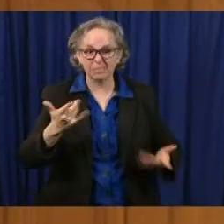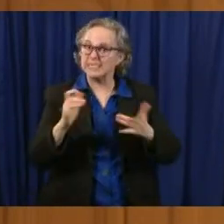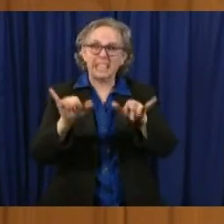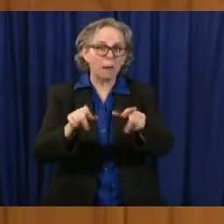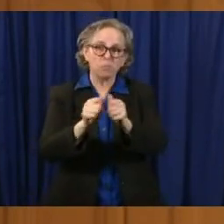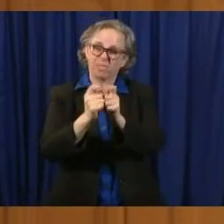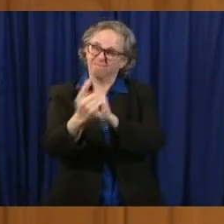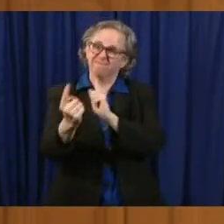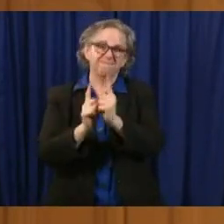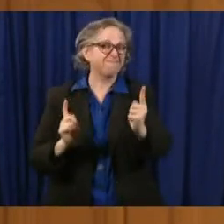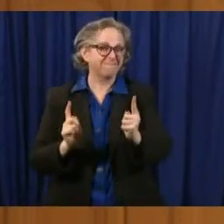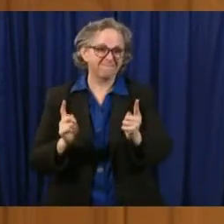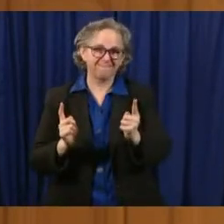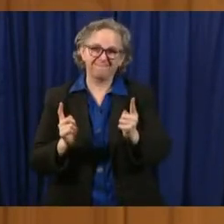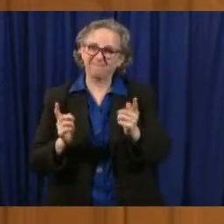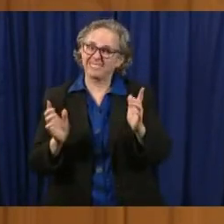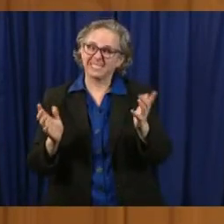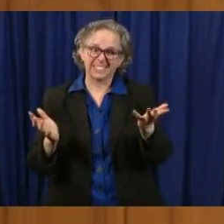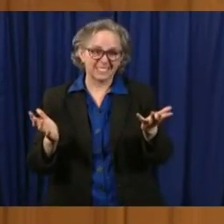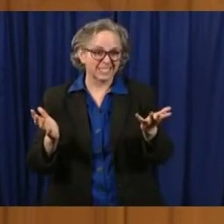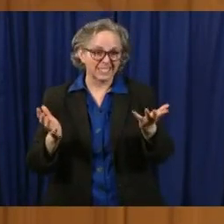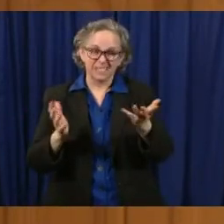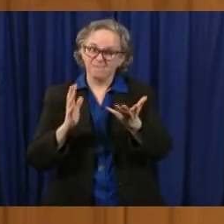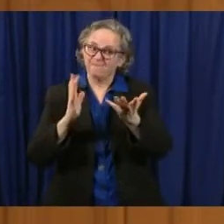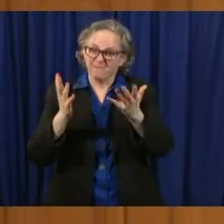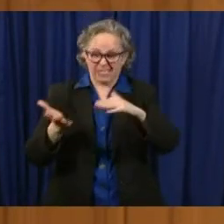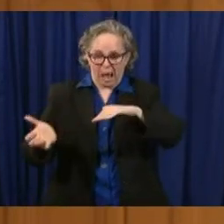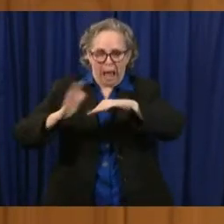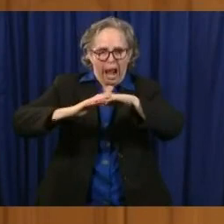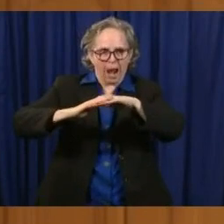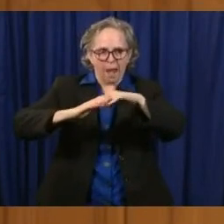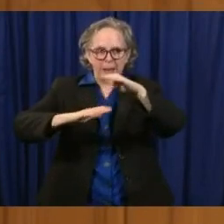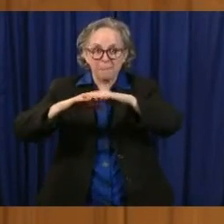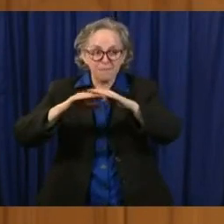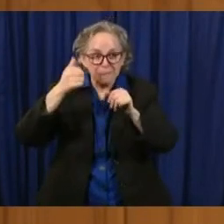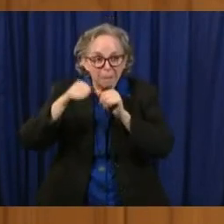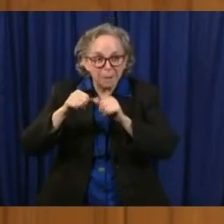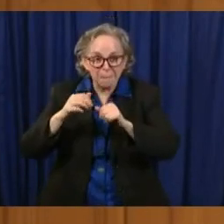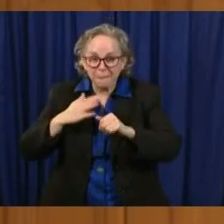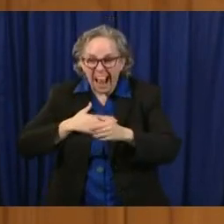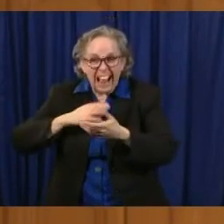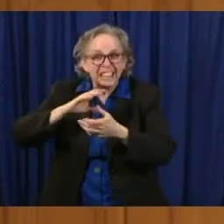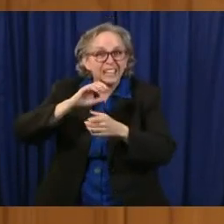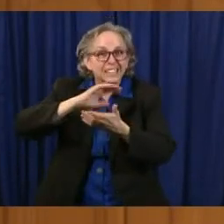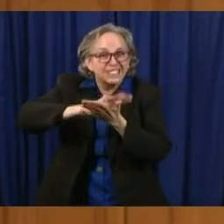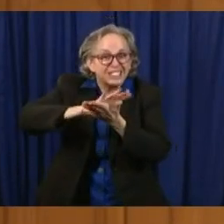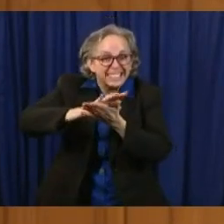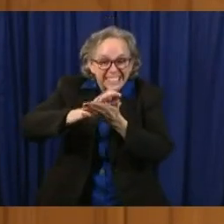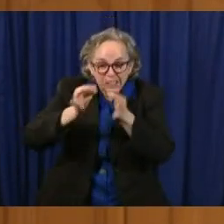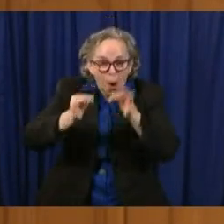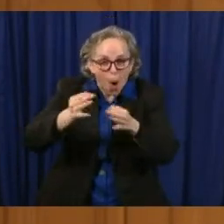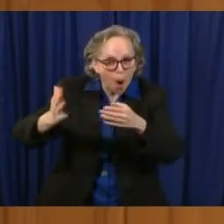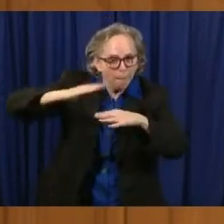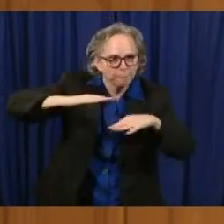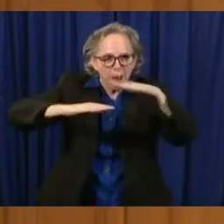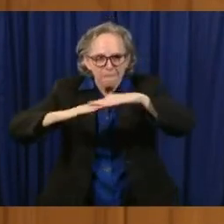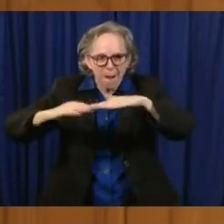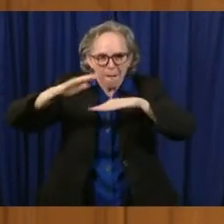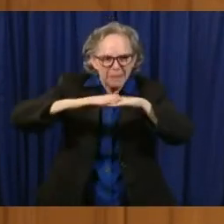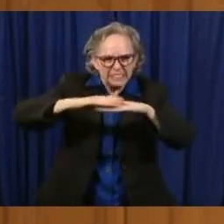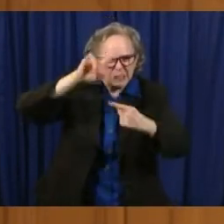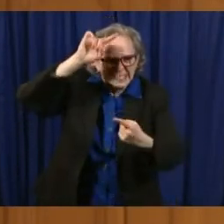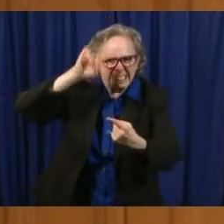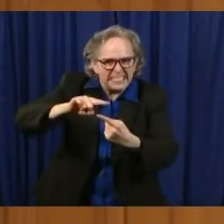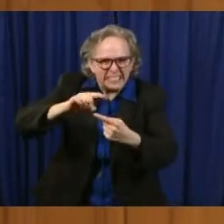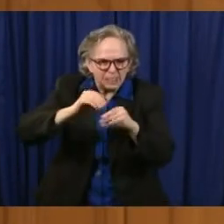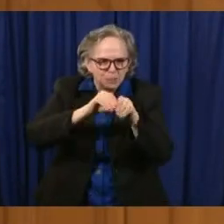you who have been following all along, another layer of Swiss cheese, not doing mass gatherings so we don't spread the disease, or closing of schools,